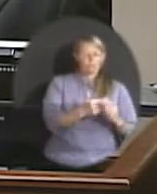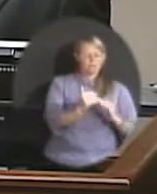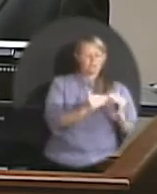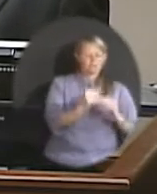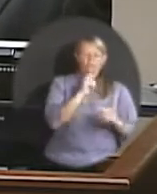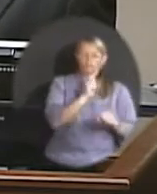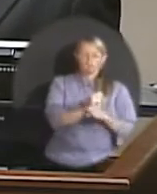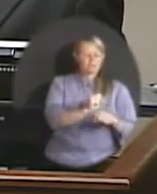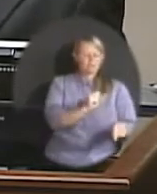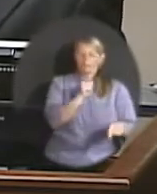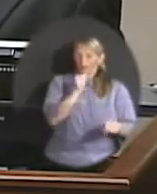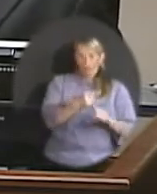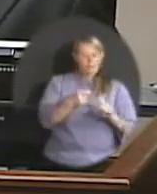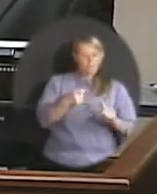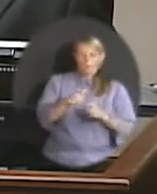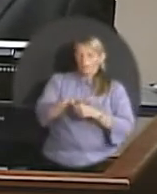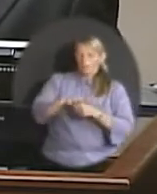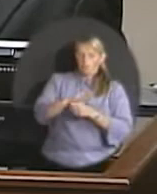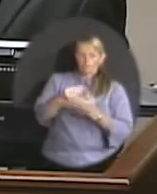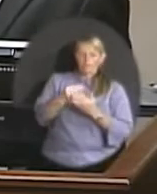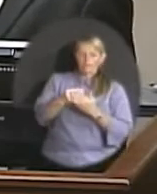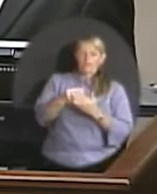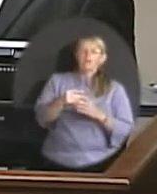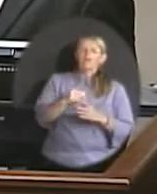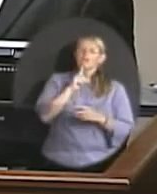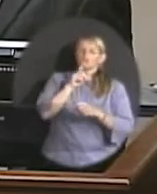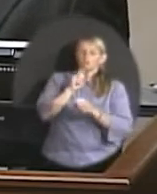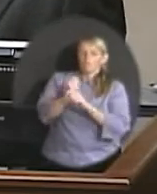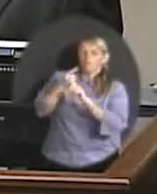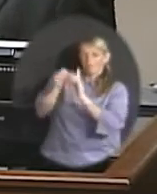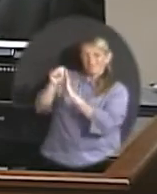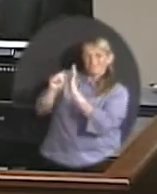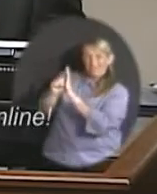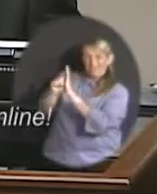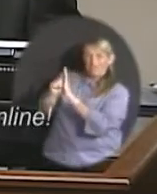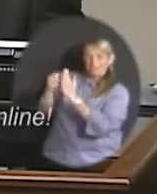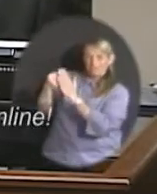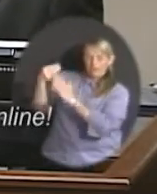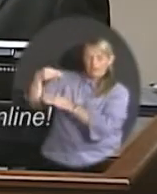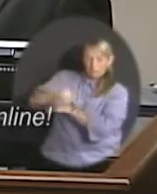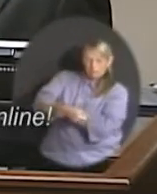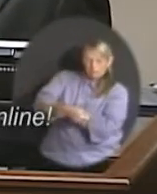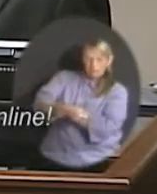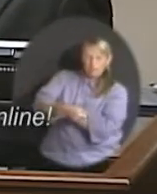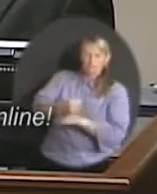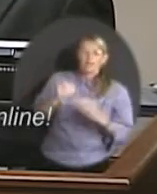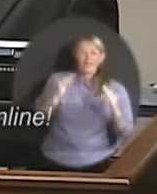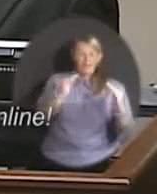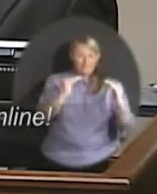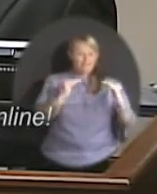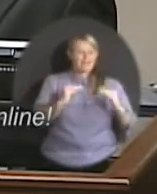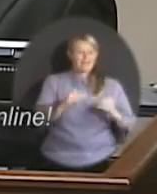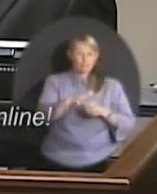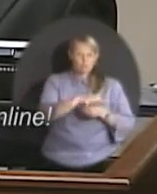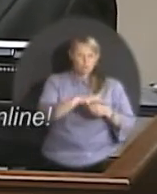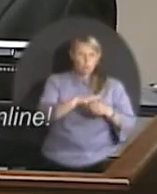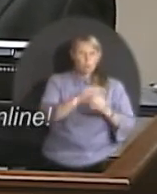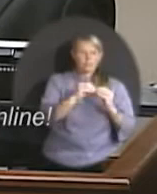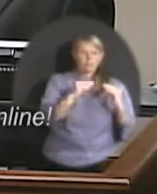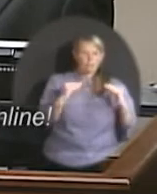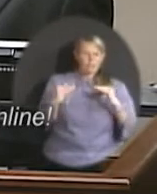not local money. It's a true weighting at the state level. Okay, I the next one is a local local one and is